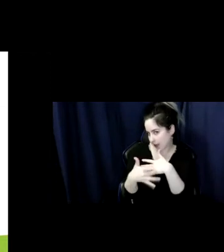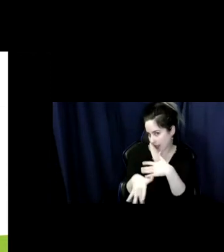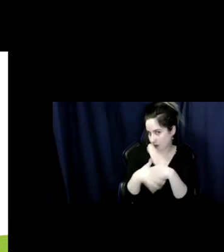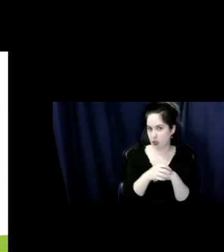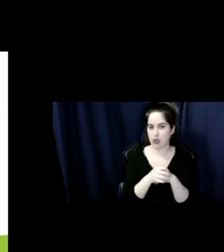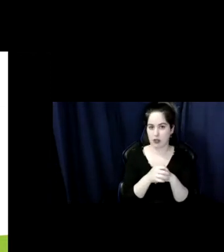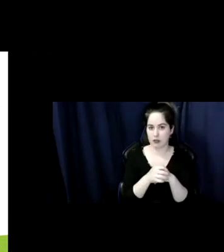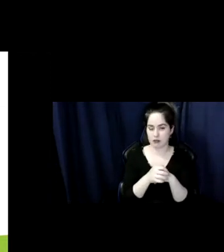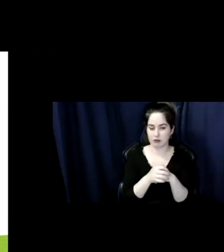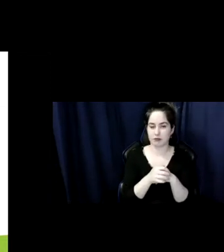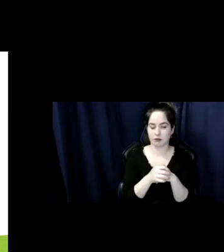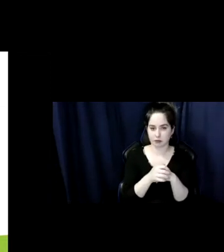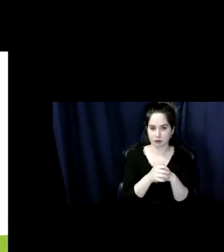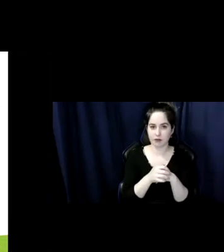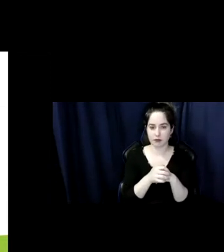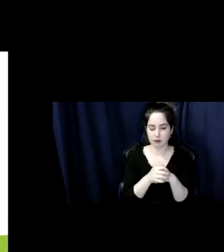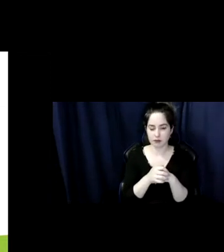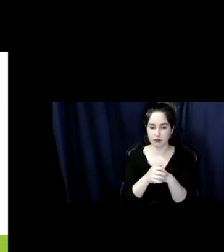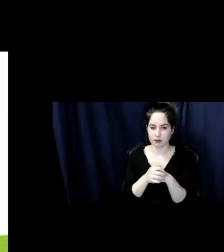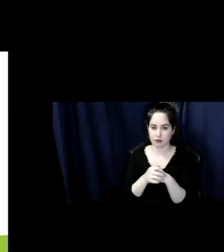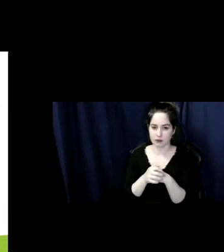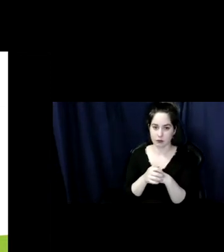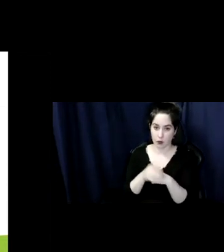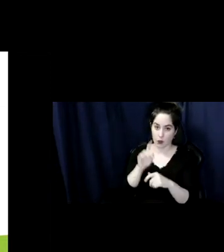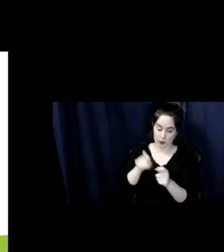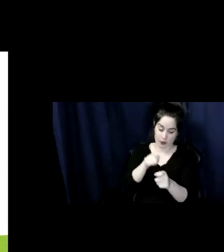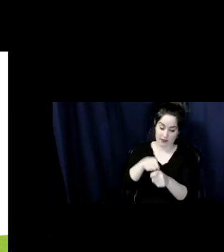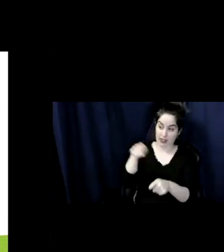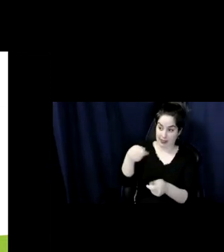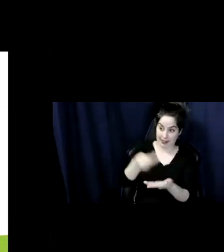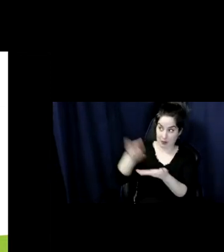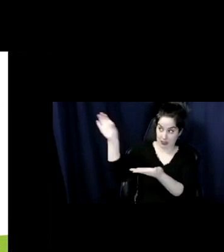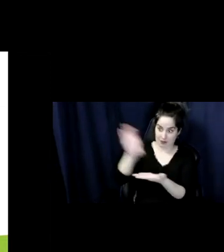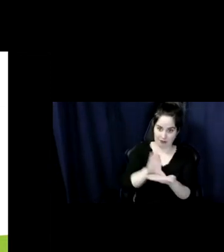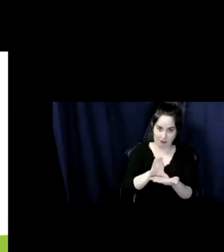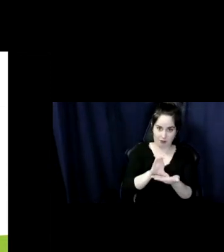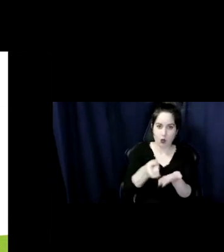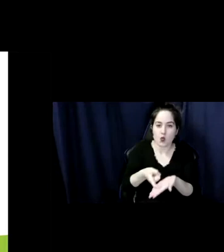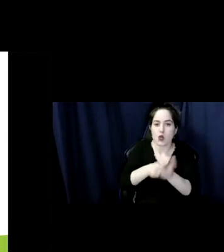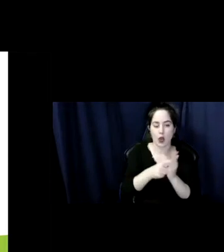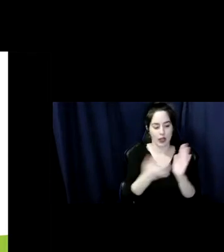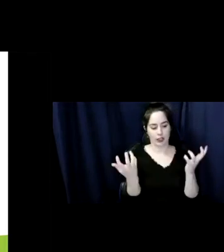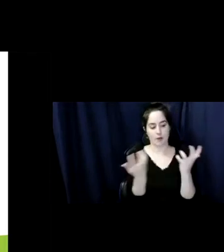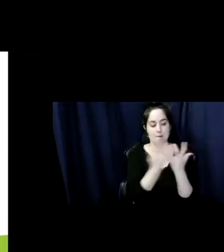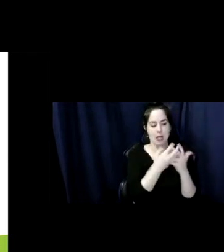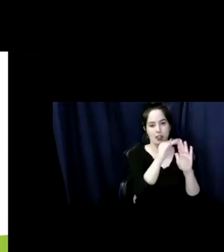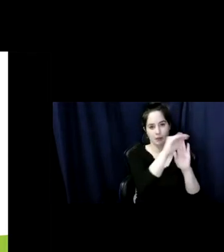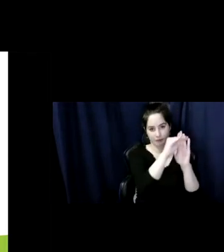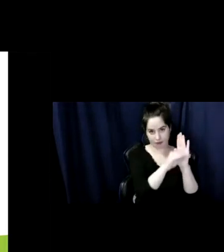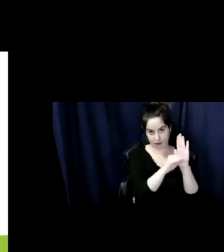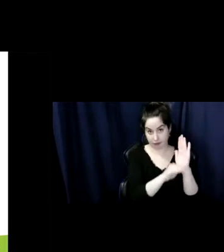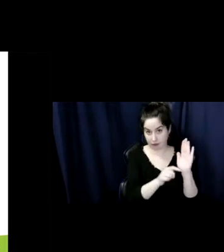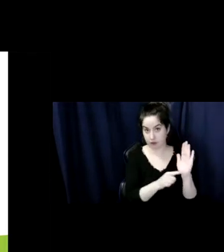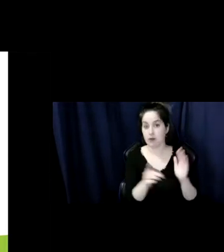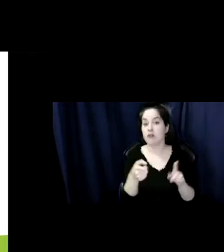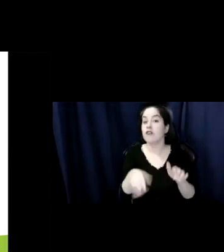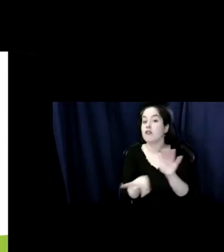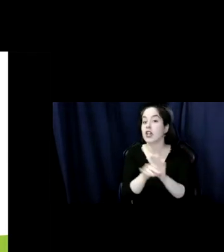this arts program, for this grants program. And that list is on our website, and there's also a description of every